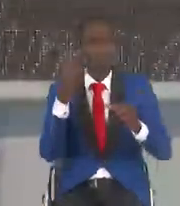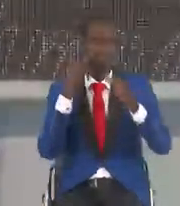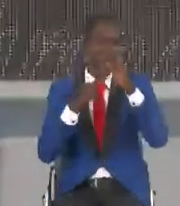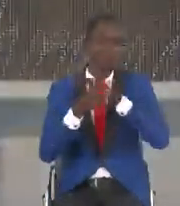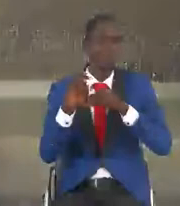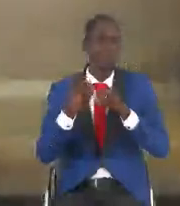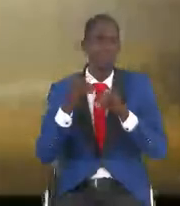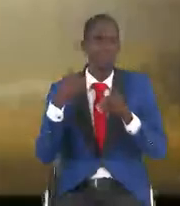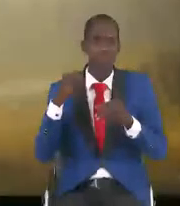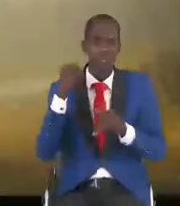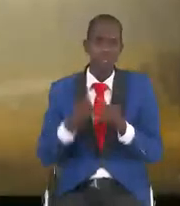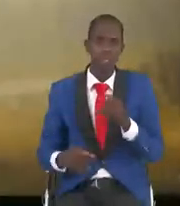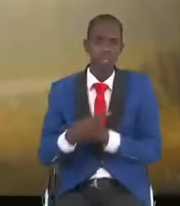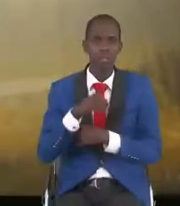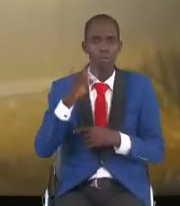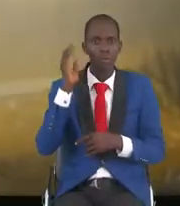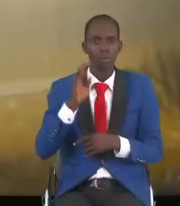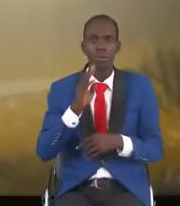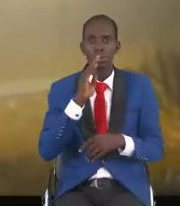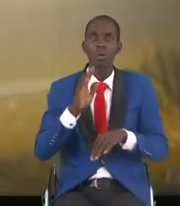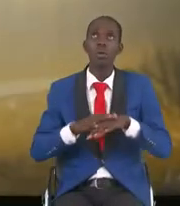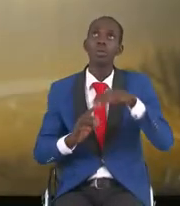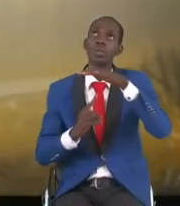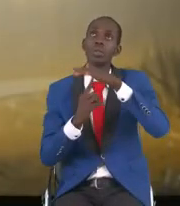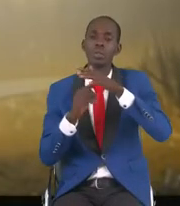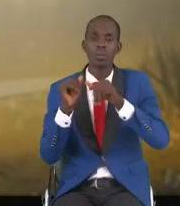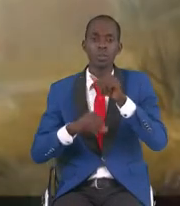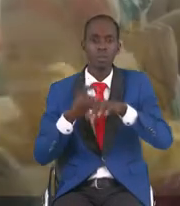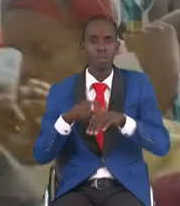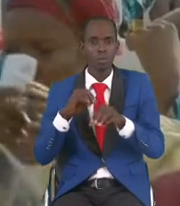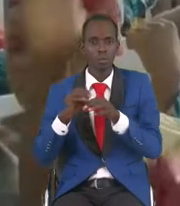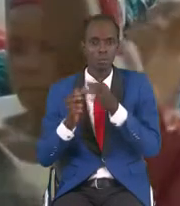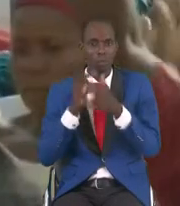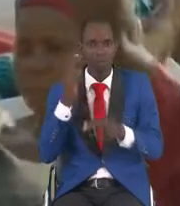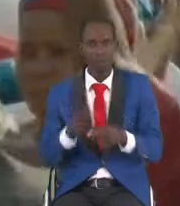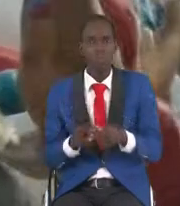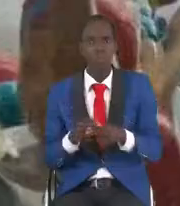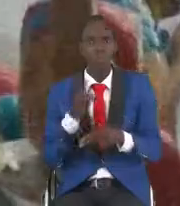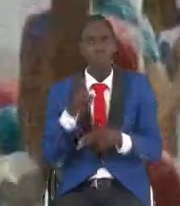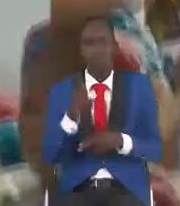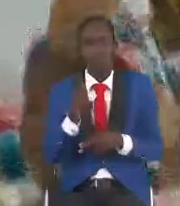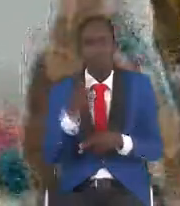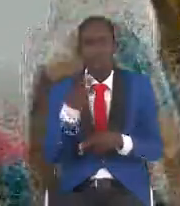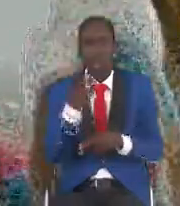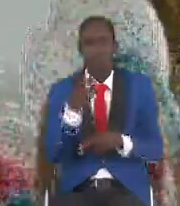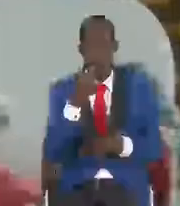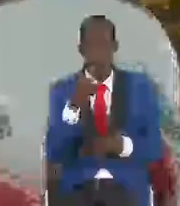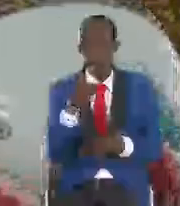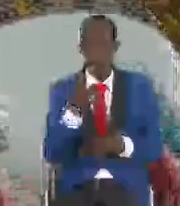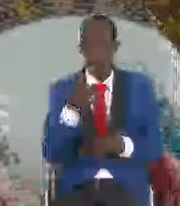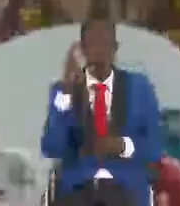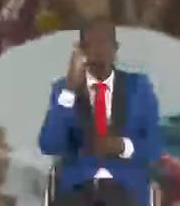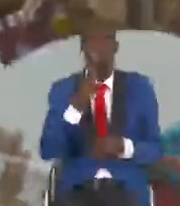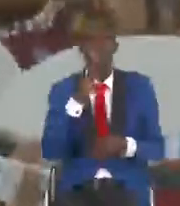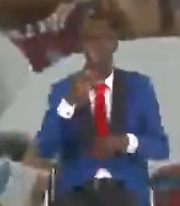days, you'll be on top every time. Yeah. Where are you? On top. Yeah. At the peak. And